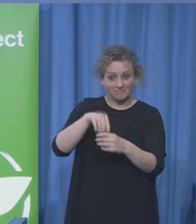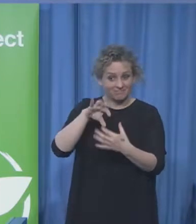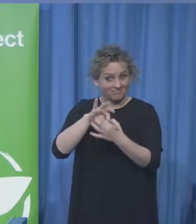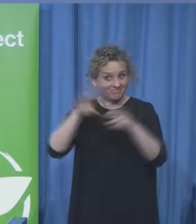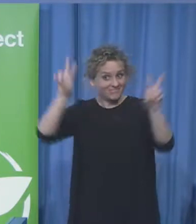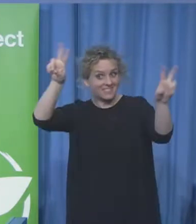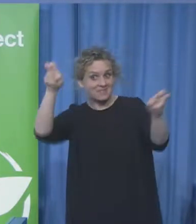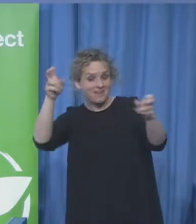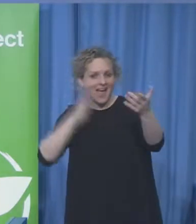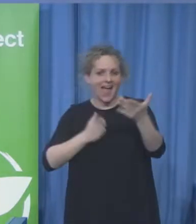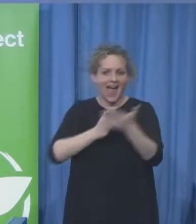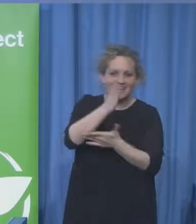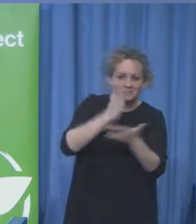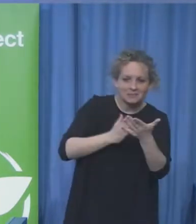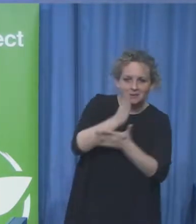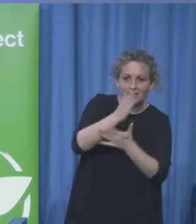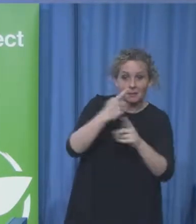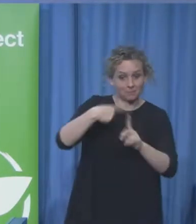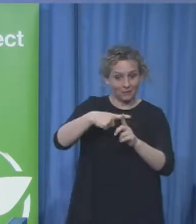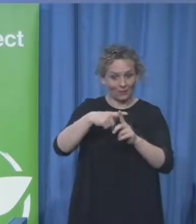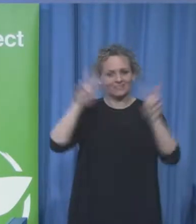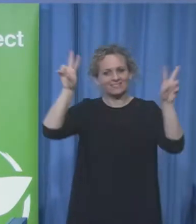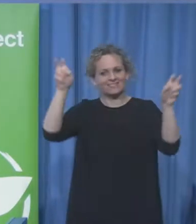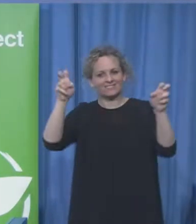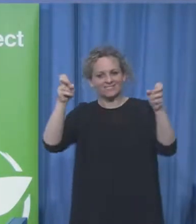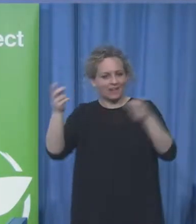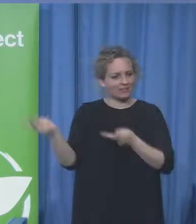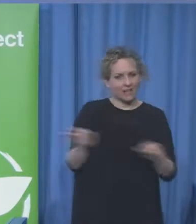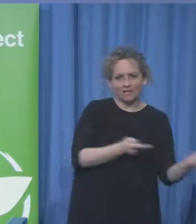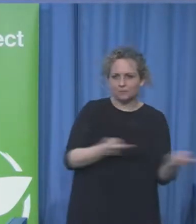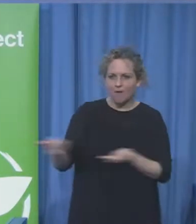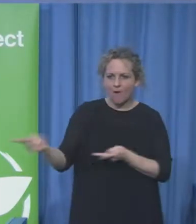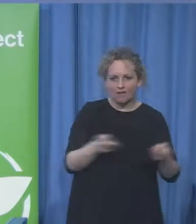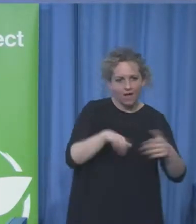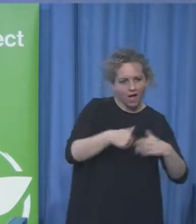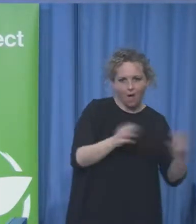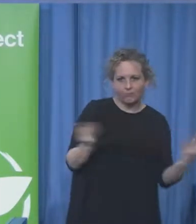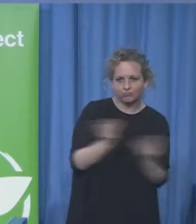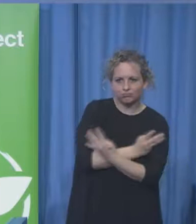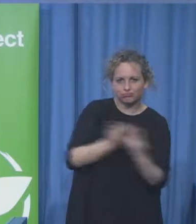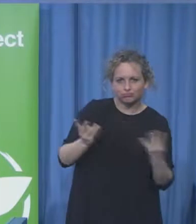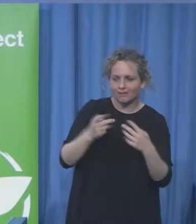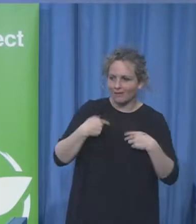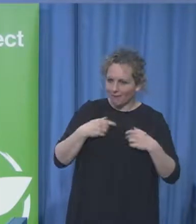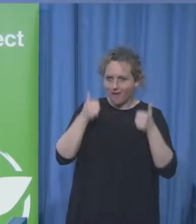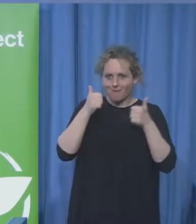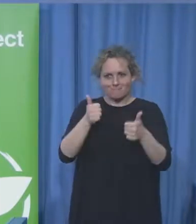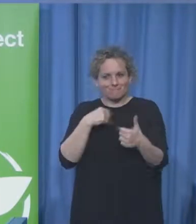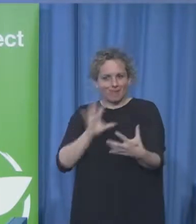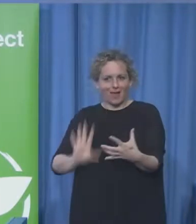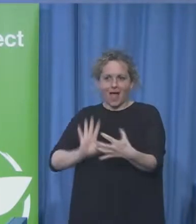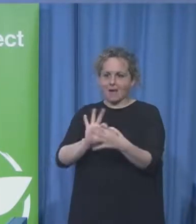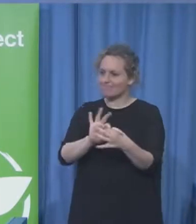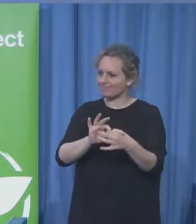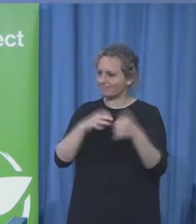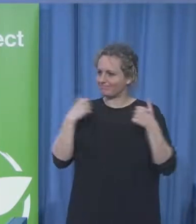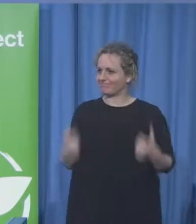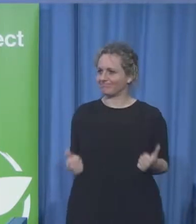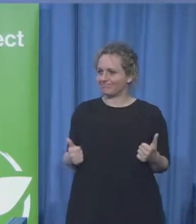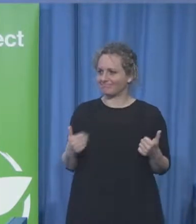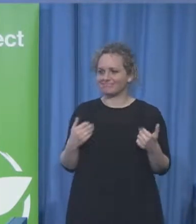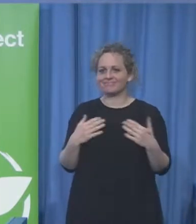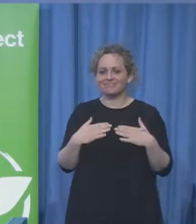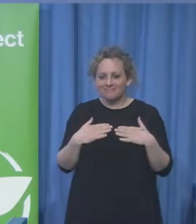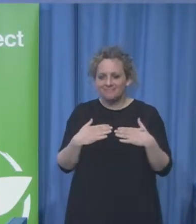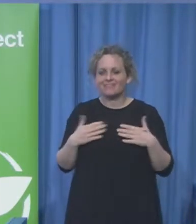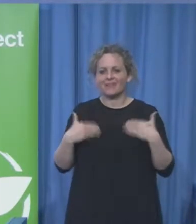to accessibility. And I think we should also be looking, and we will be looking at, how technology is being